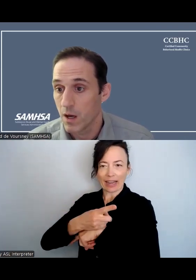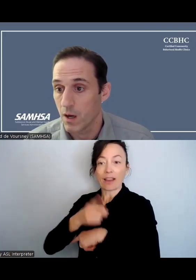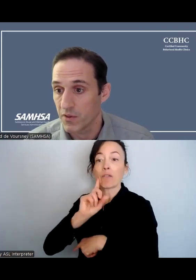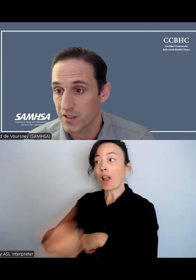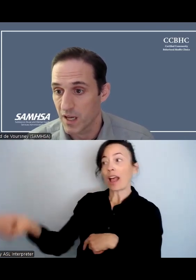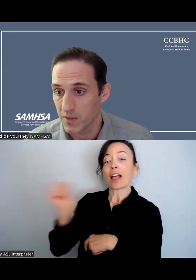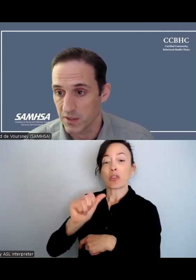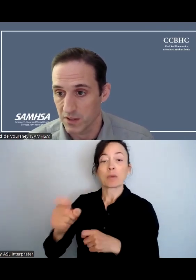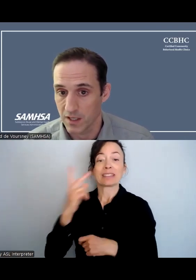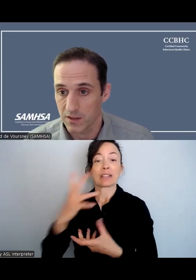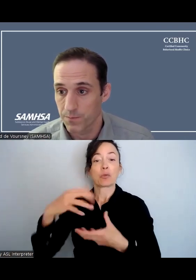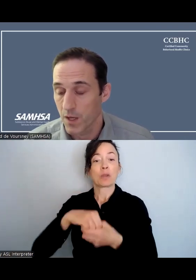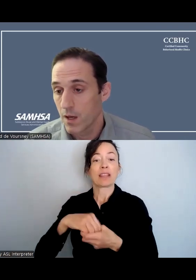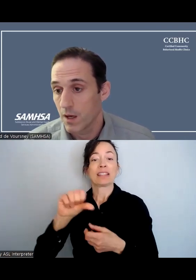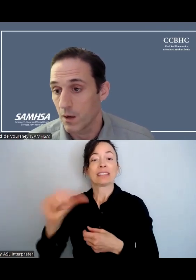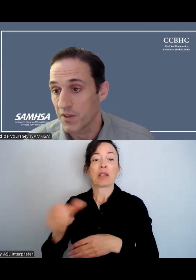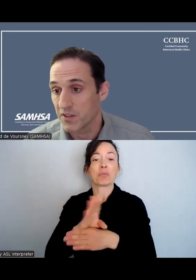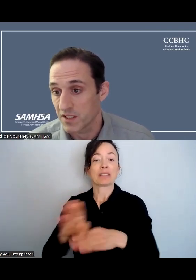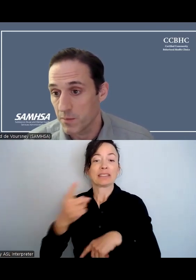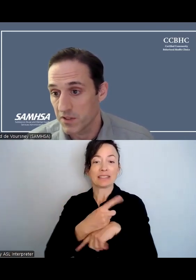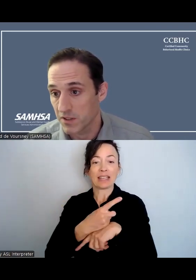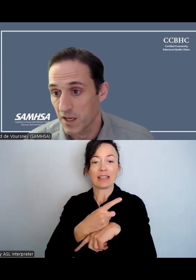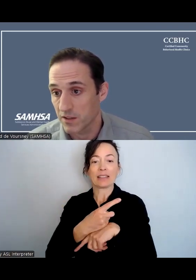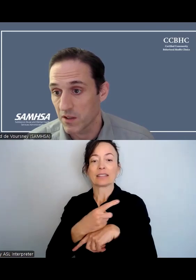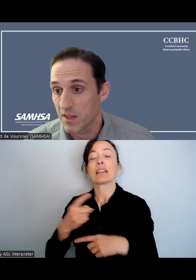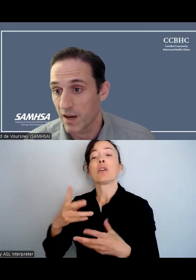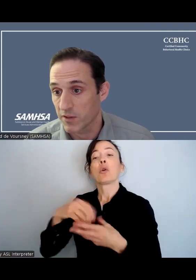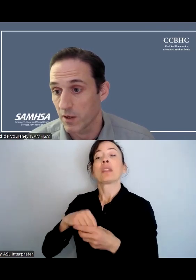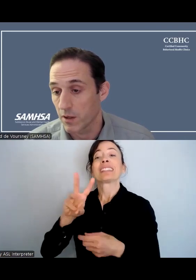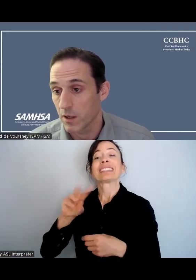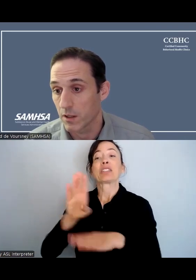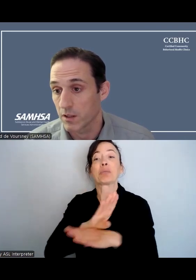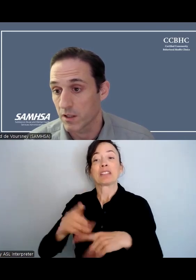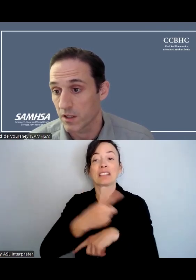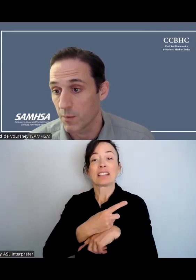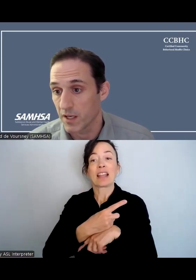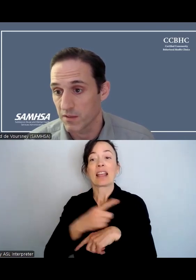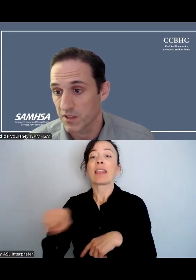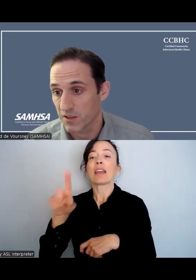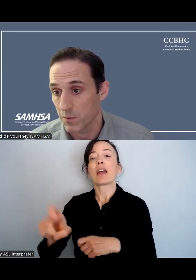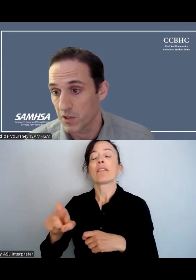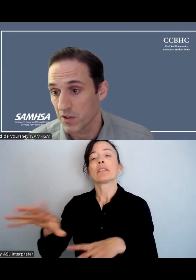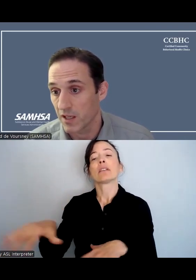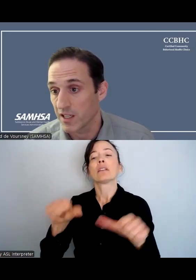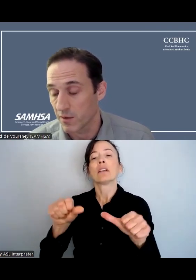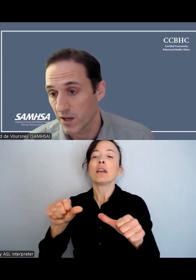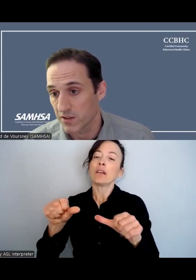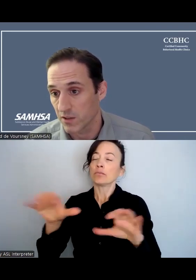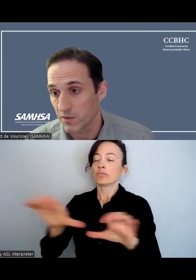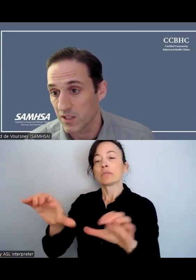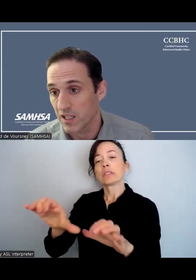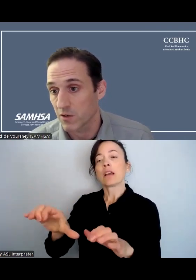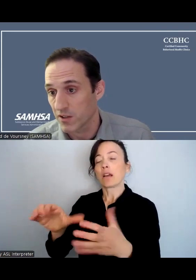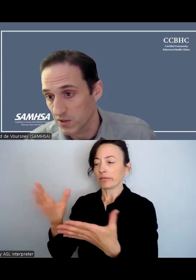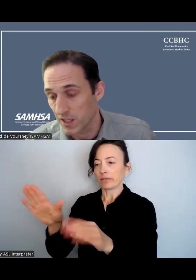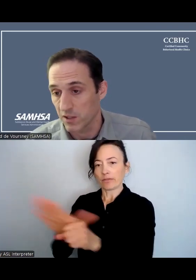them within 10 business days. Within 60 business days, they have to conduct a comprehensive assessment, which then identifies the